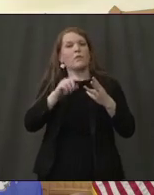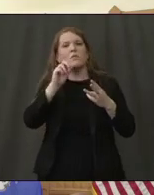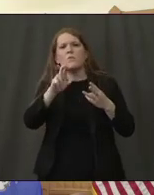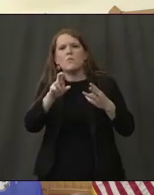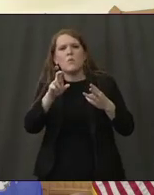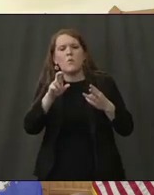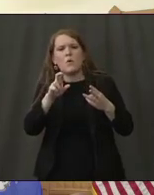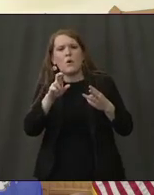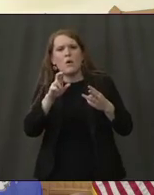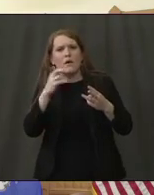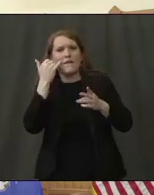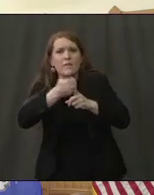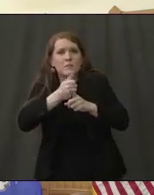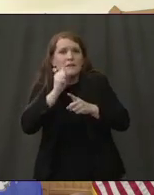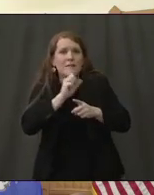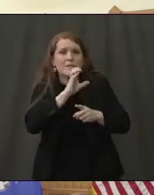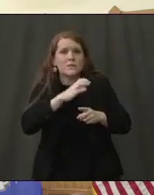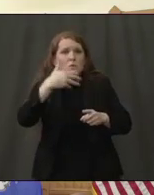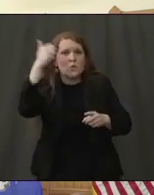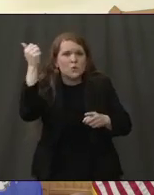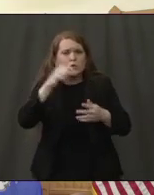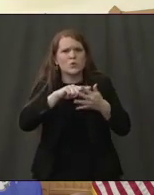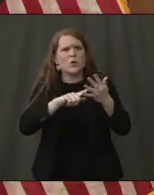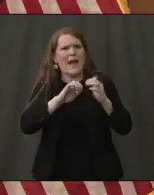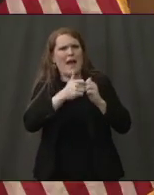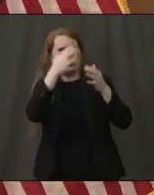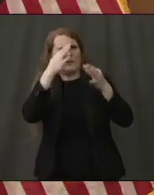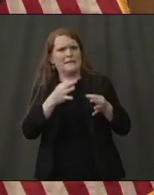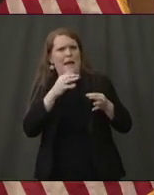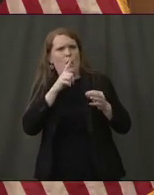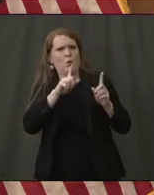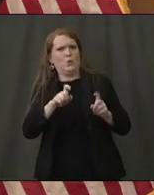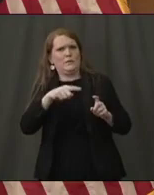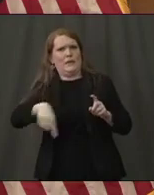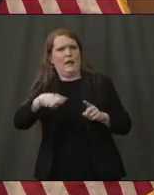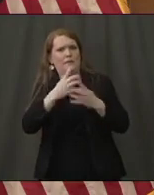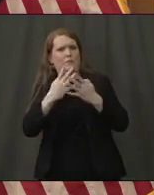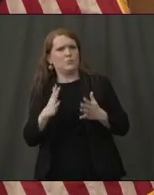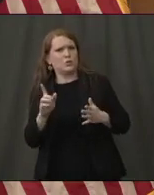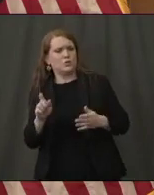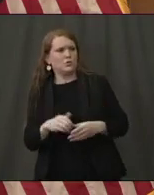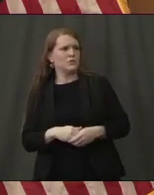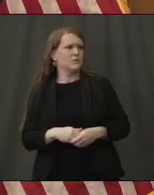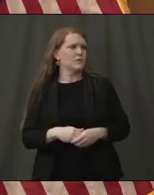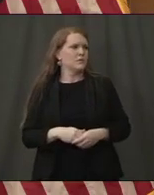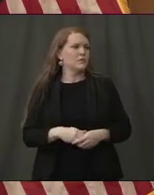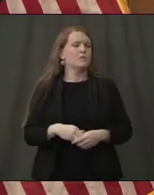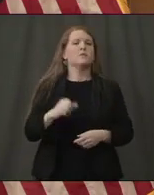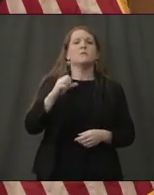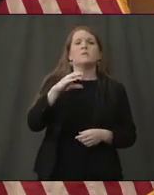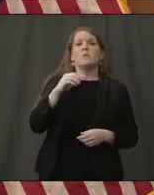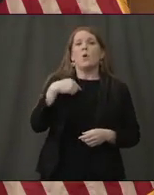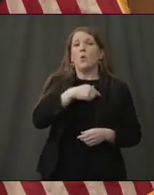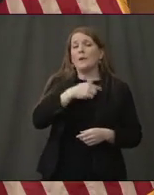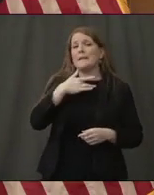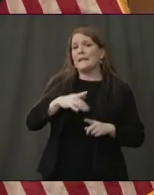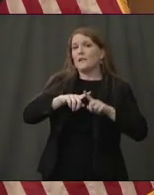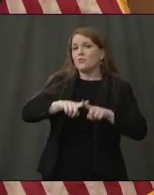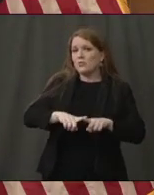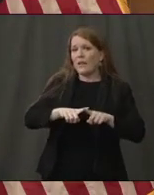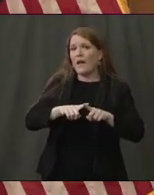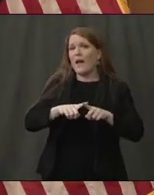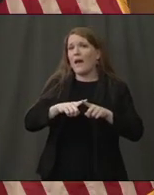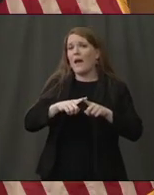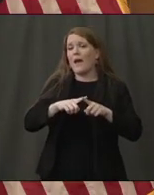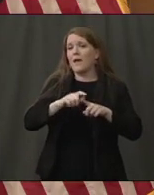I think I heard most of the question, Kellen. What we try to rely on mostly is the person's symptoms.